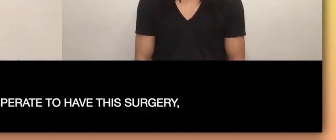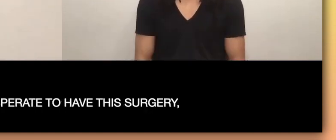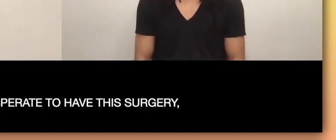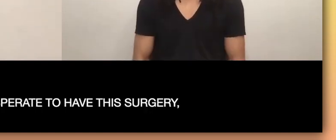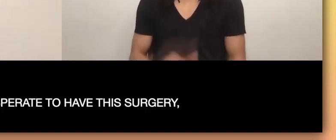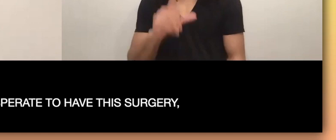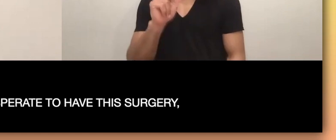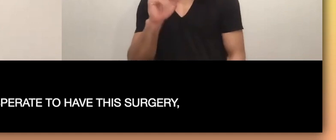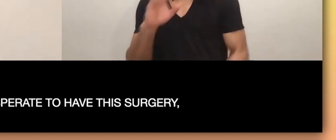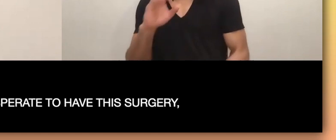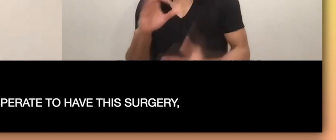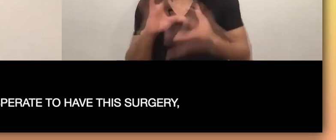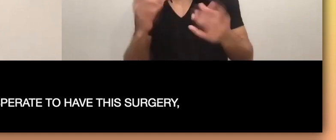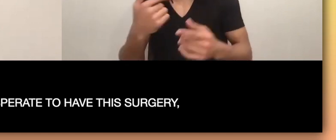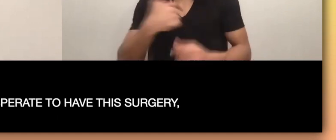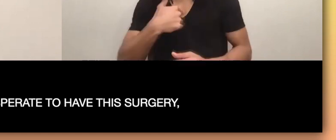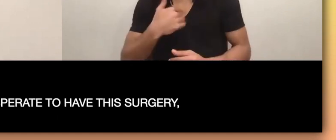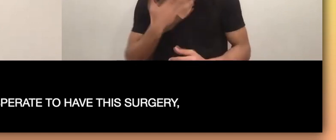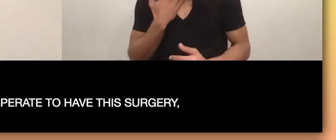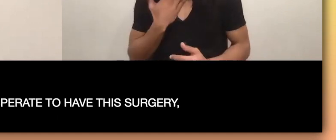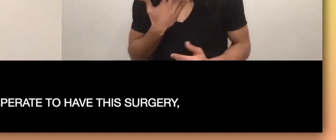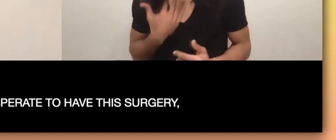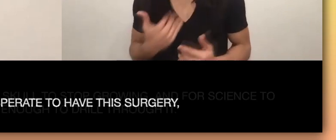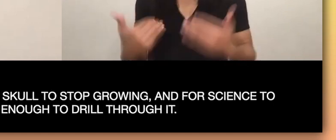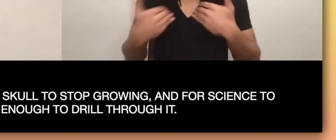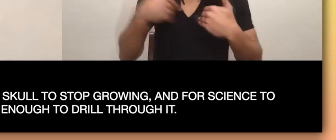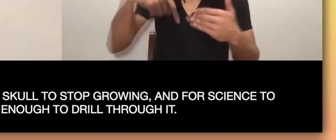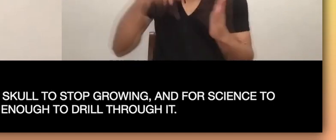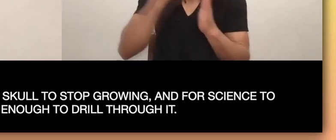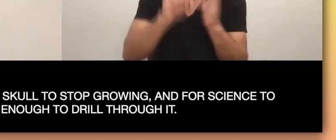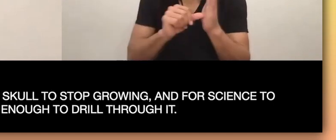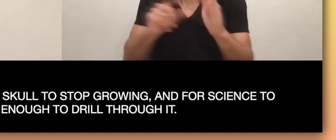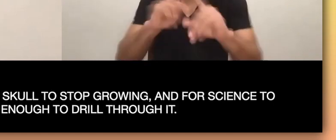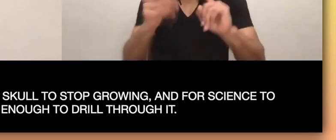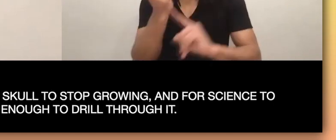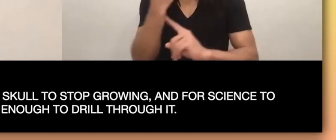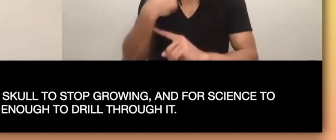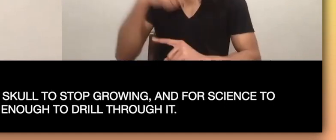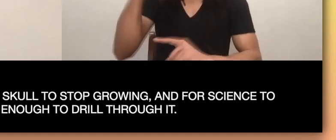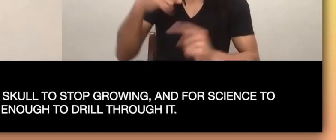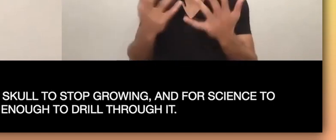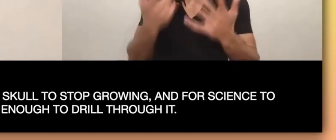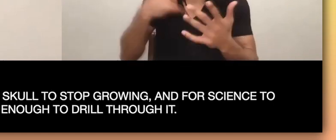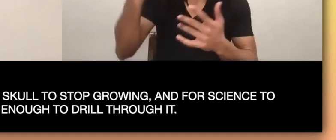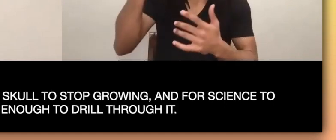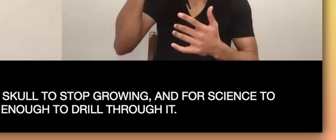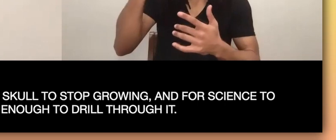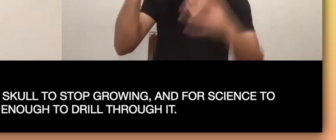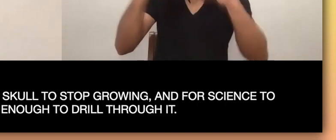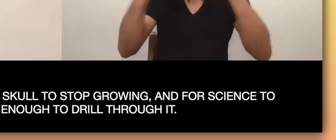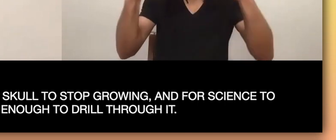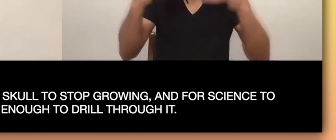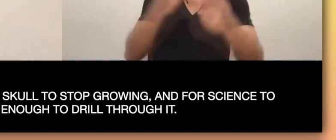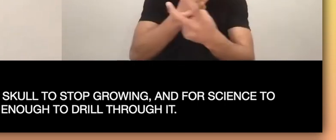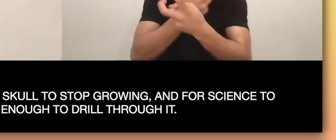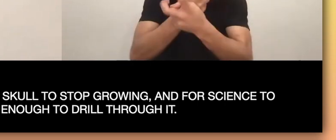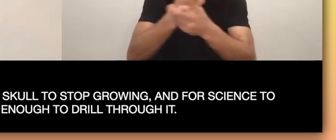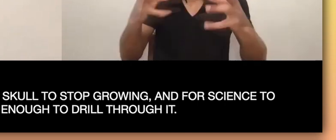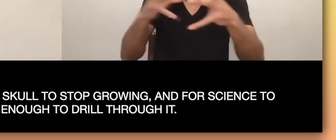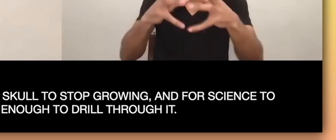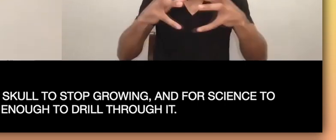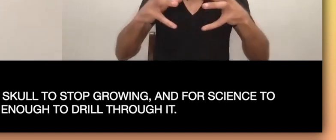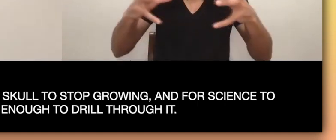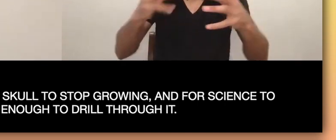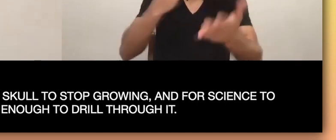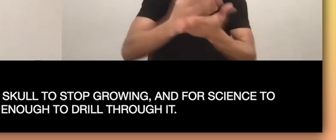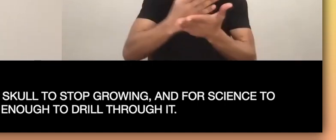I was desperate to have this surgery, but I had to wait for my skull to stop growing and for science to develop